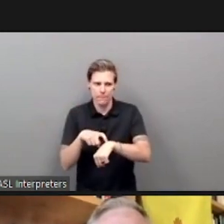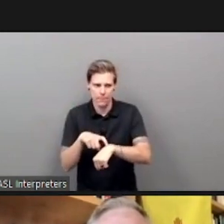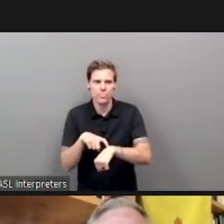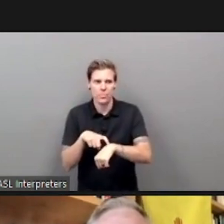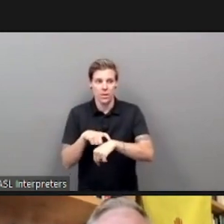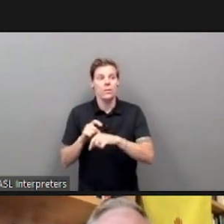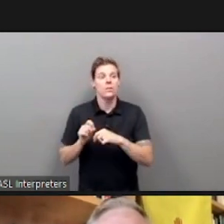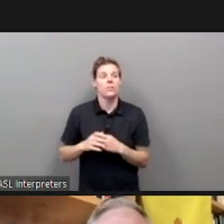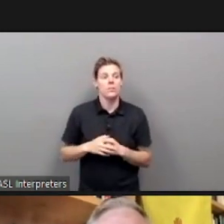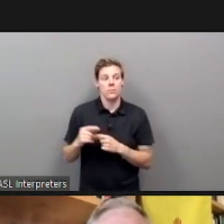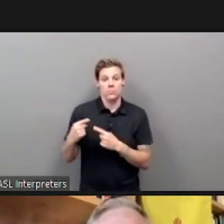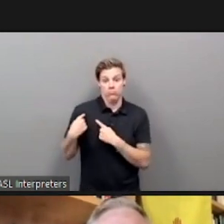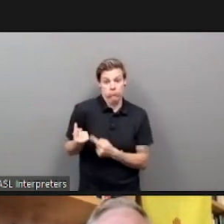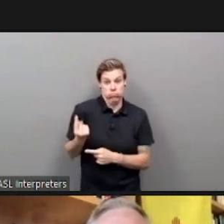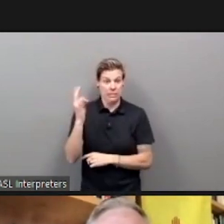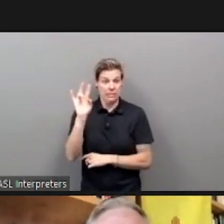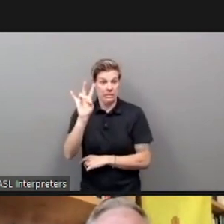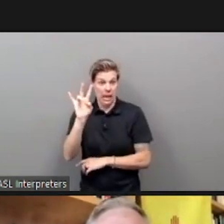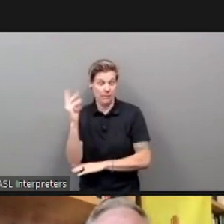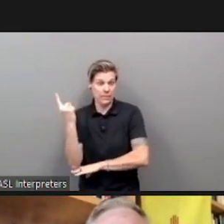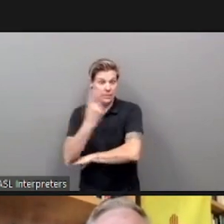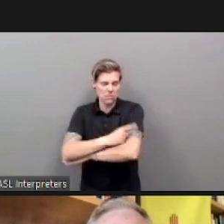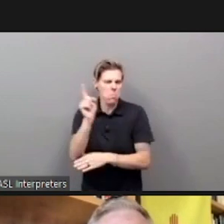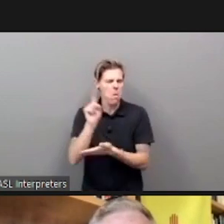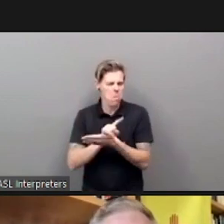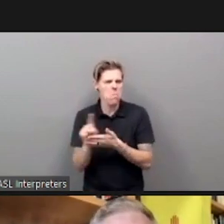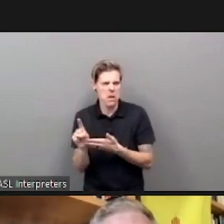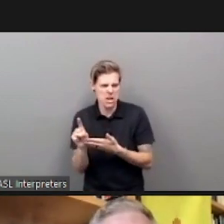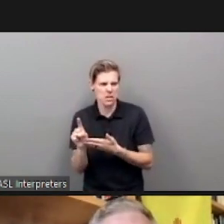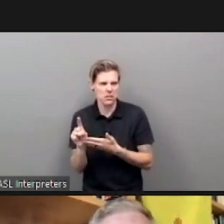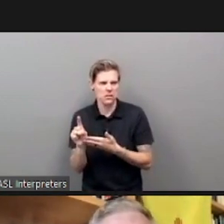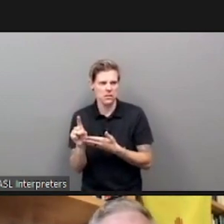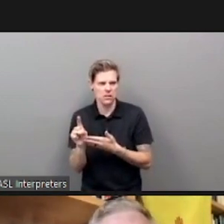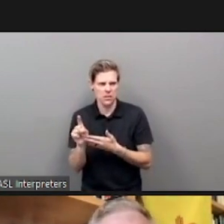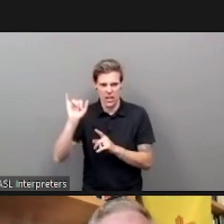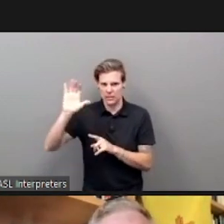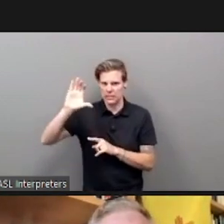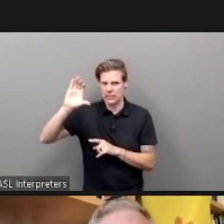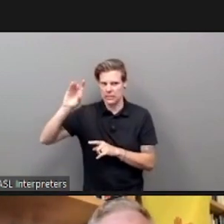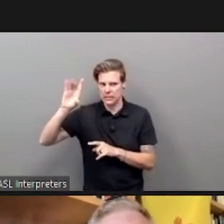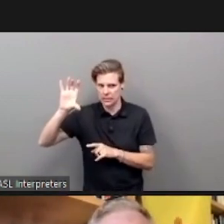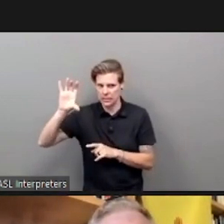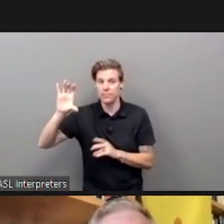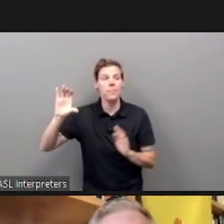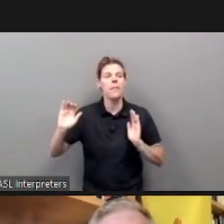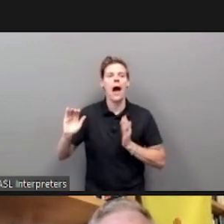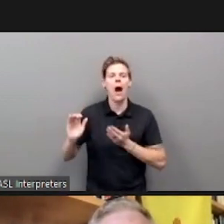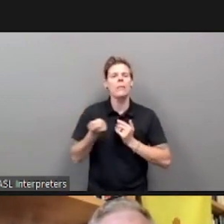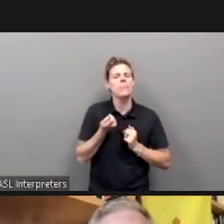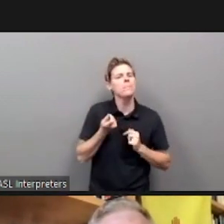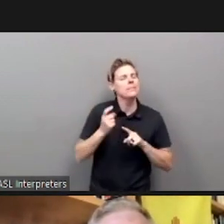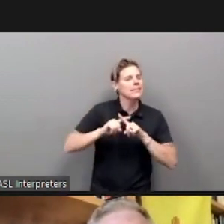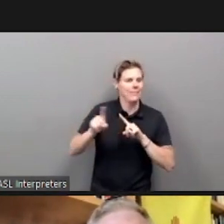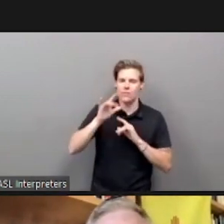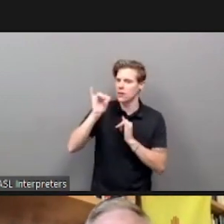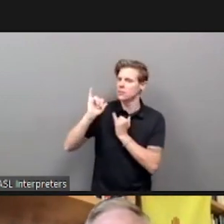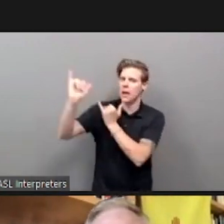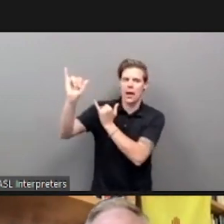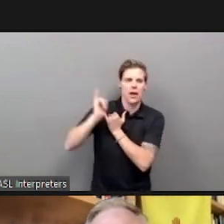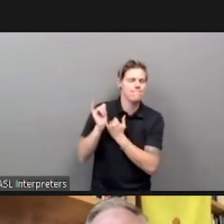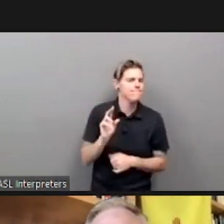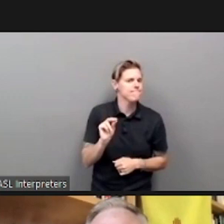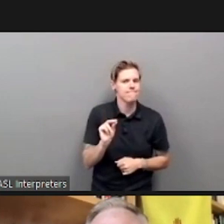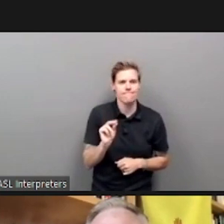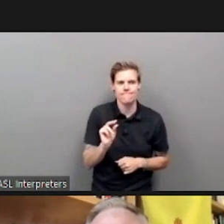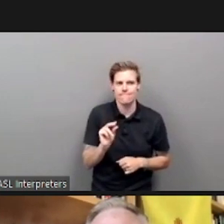7-day case rate. And our methodology is going to be a little bit different. And we're going